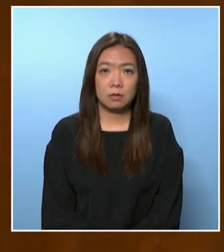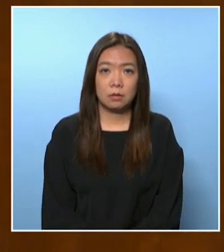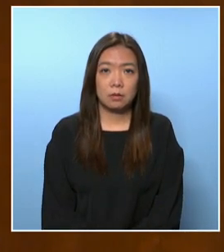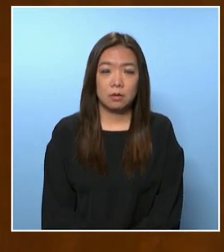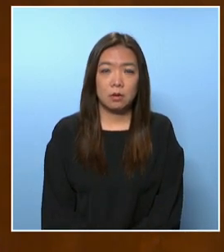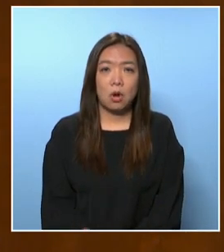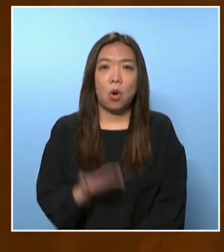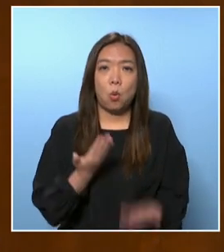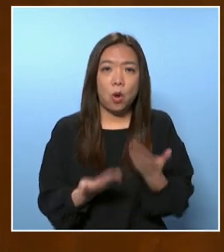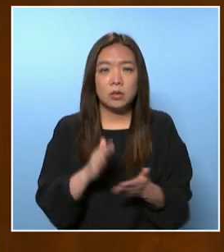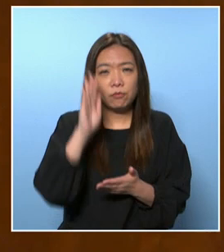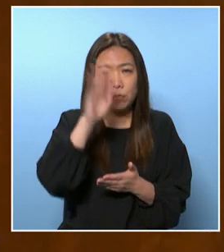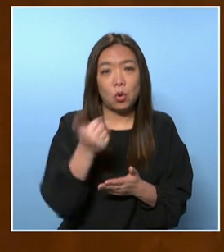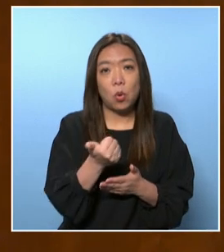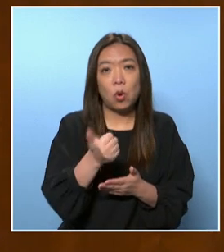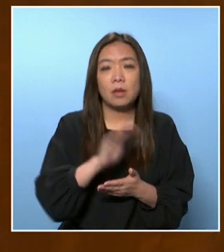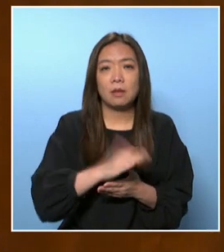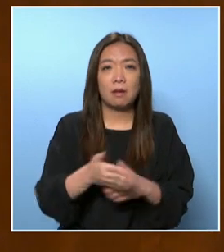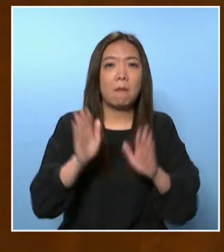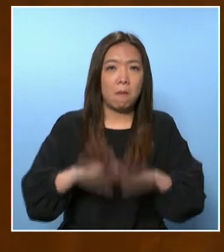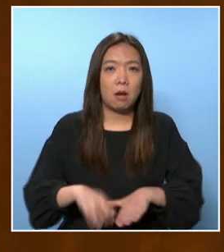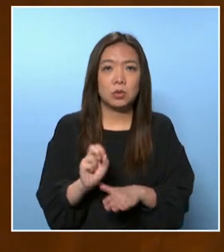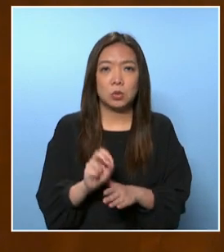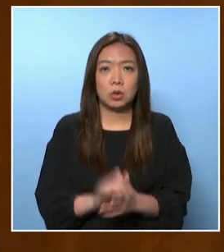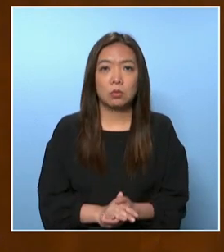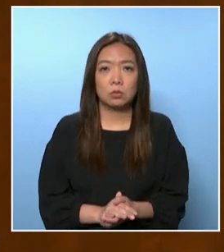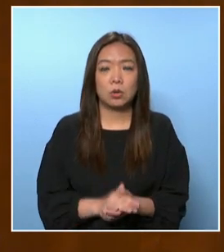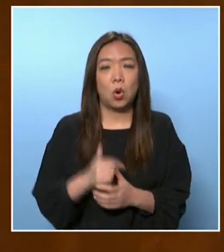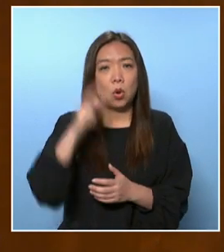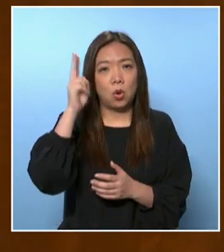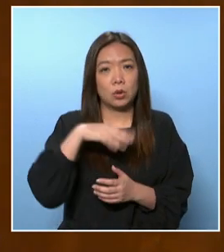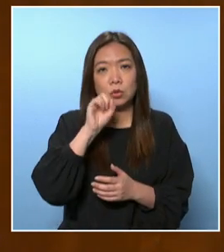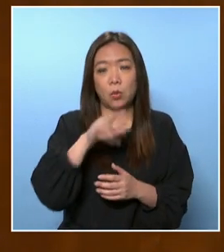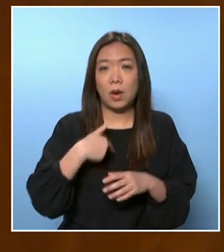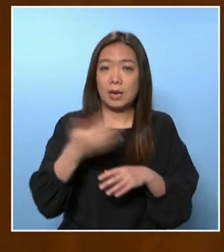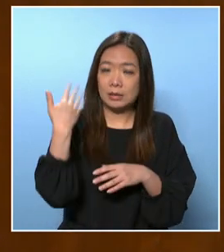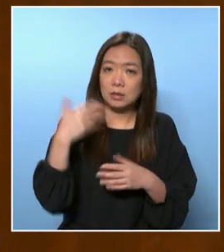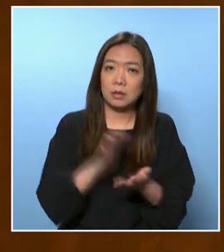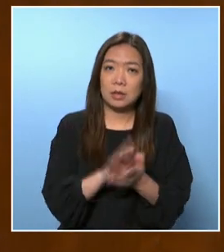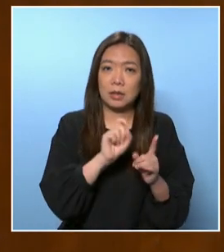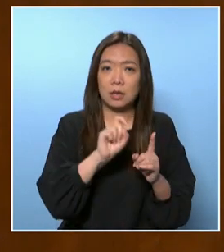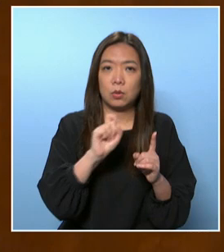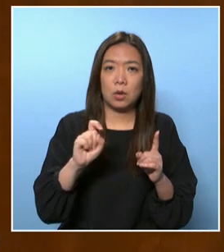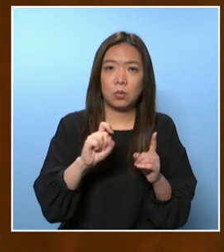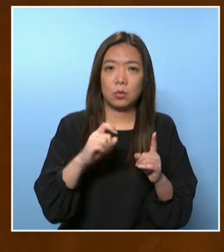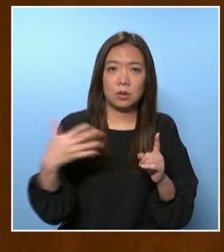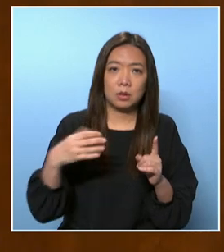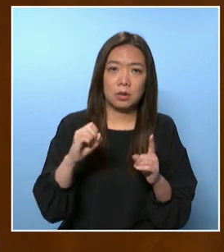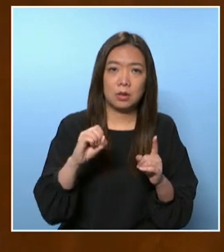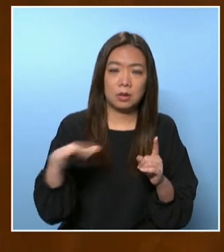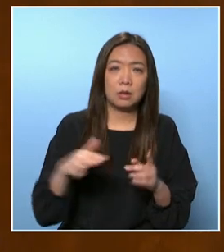What you're doing right now may be steps in the right direction, but they're not fast enough. In the